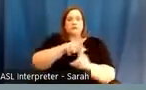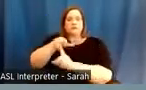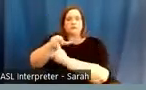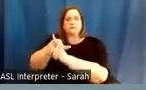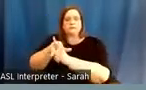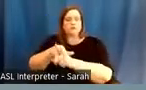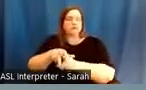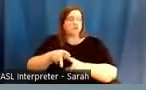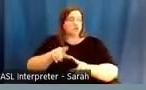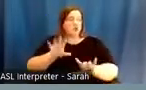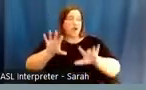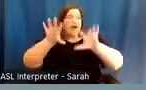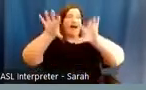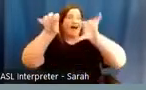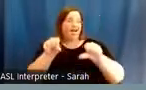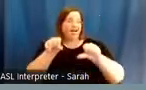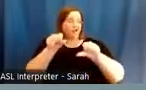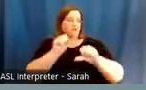really.